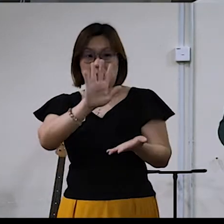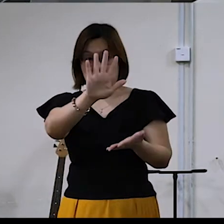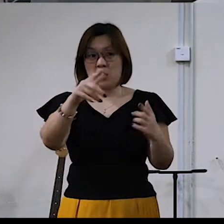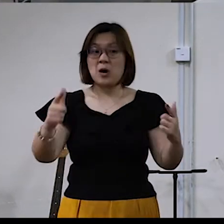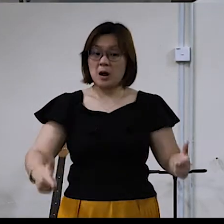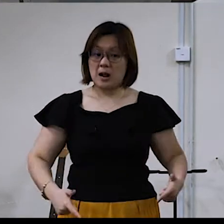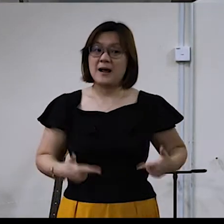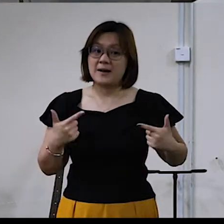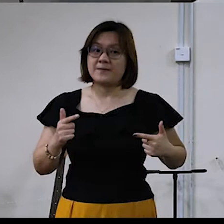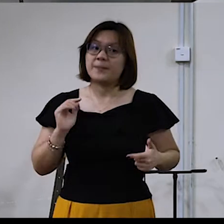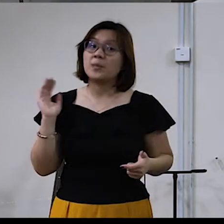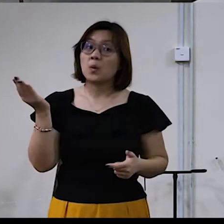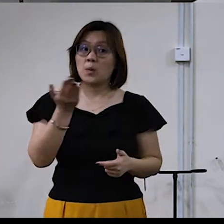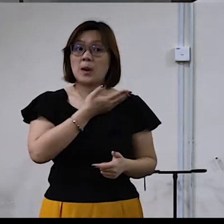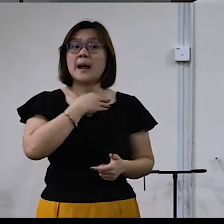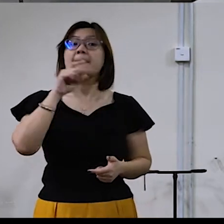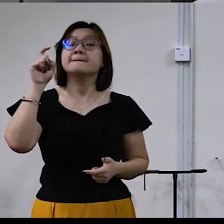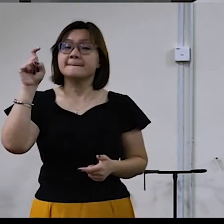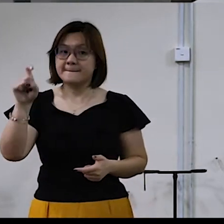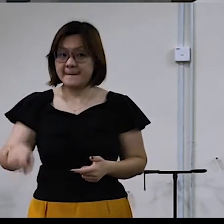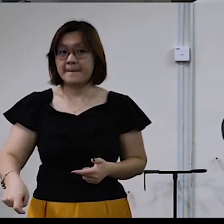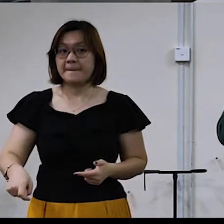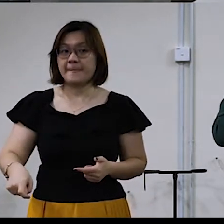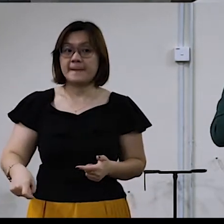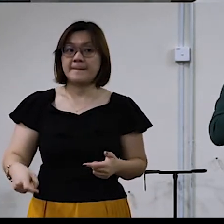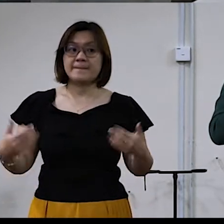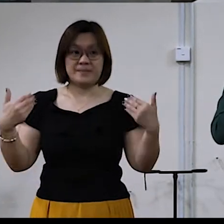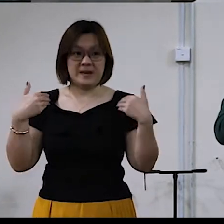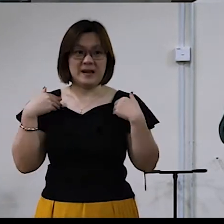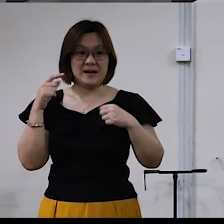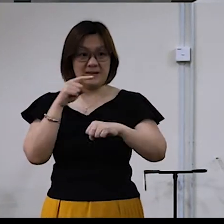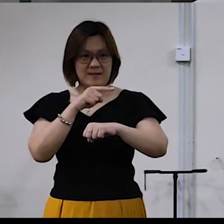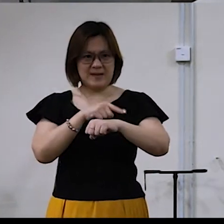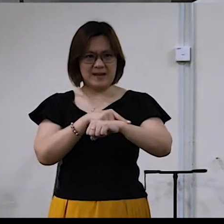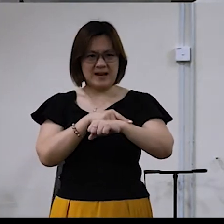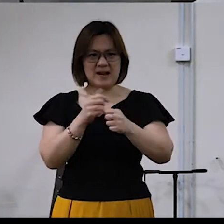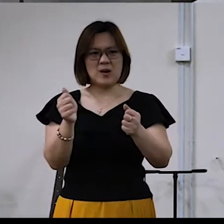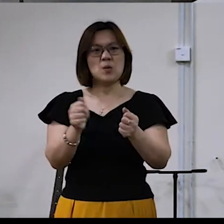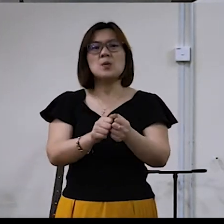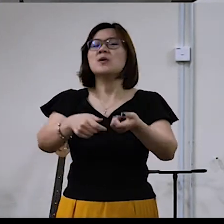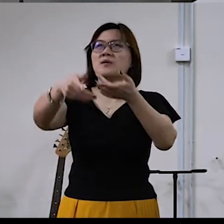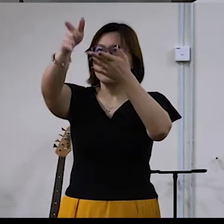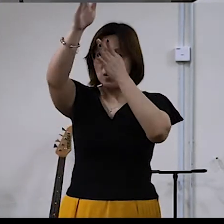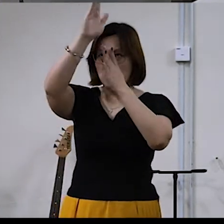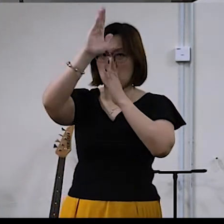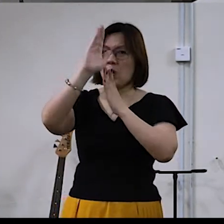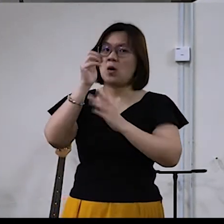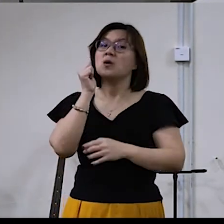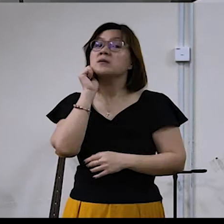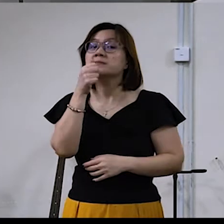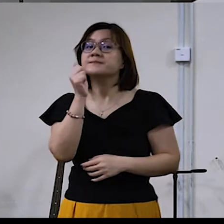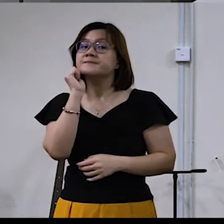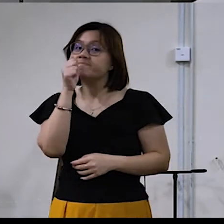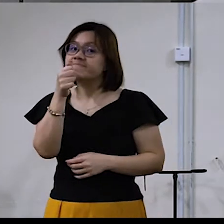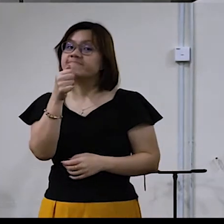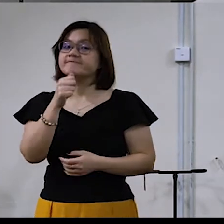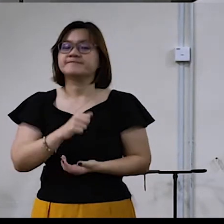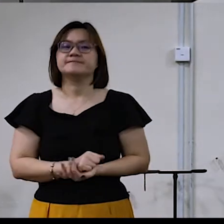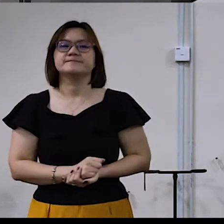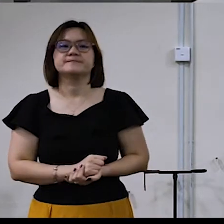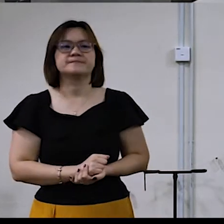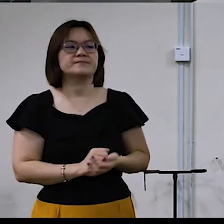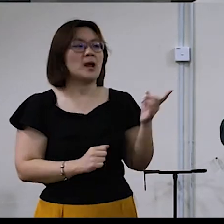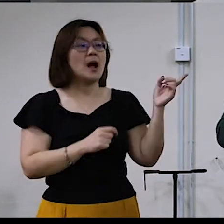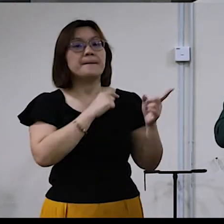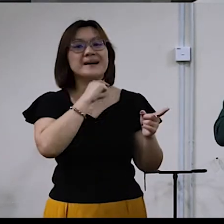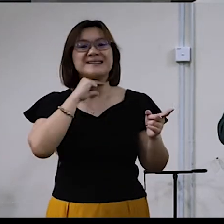maintain our relationship with Jesus. Who can say amen? Amen? So going back to the point I'm trying to make, I was in Sabah and I still spend time